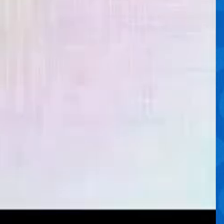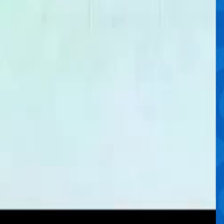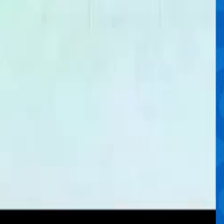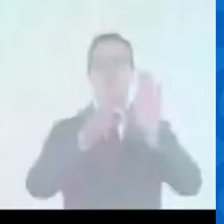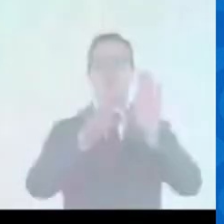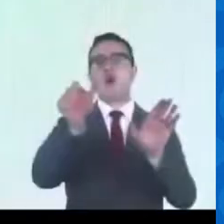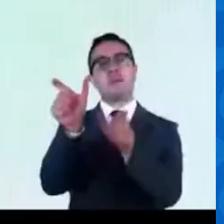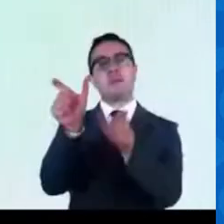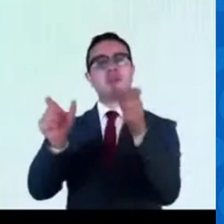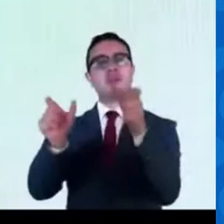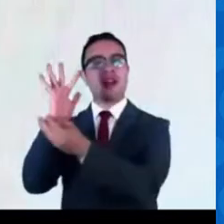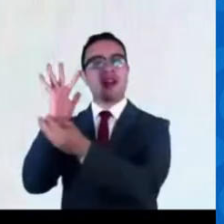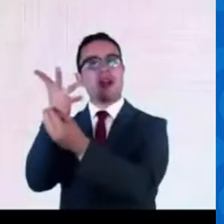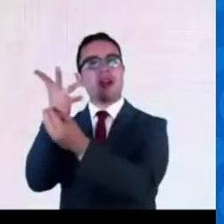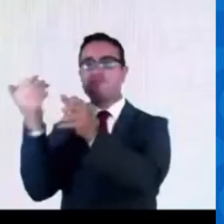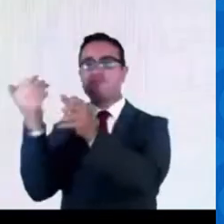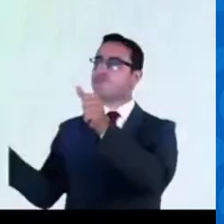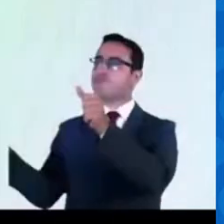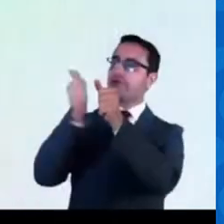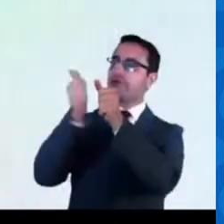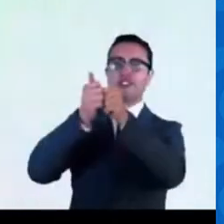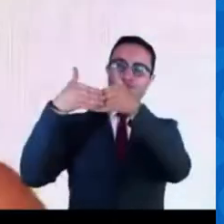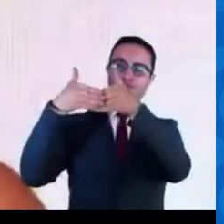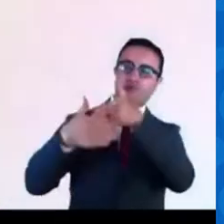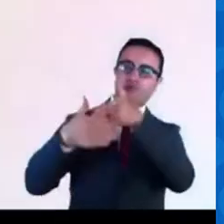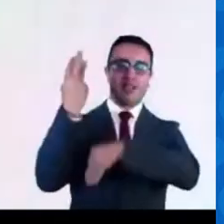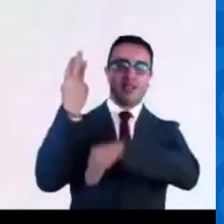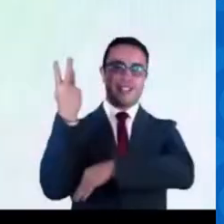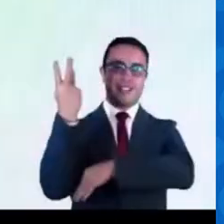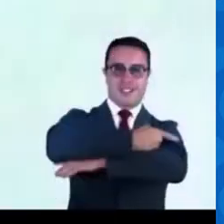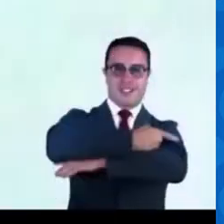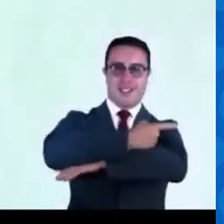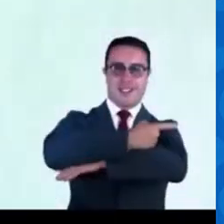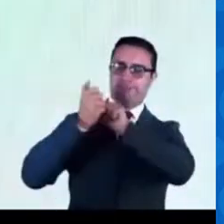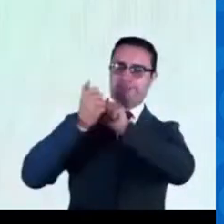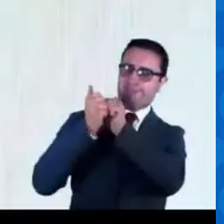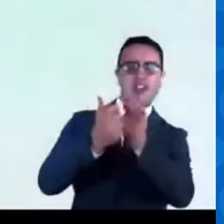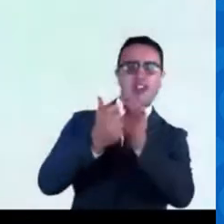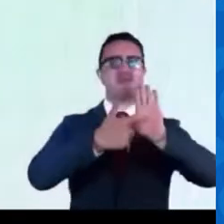Guatemala, and Ecuador.